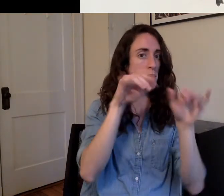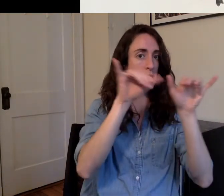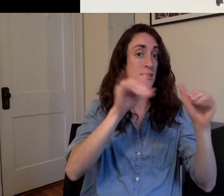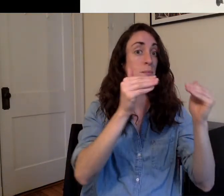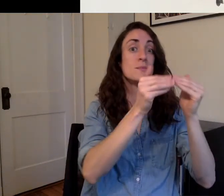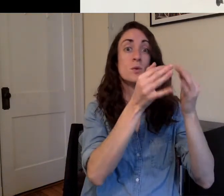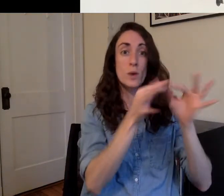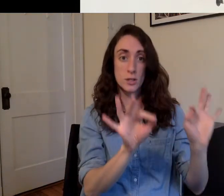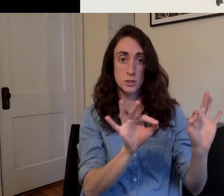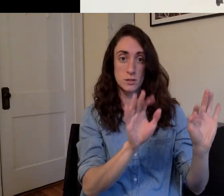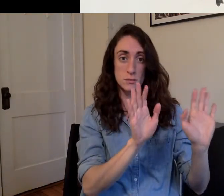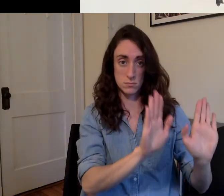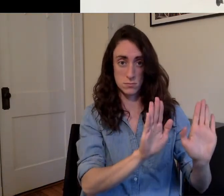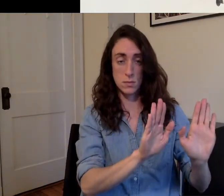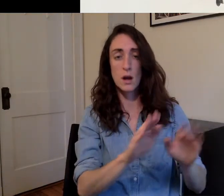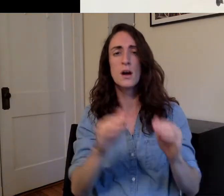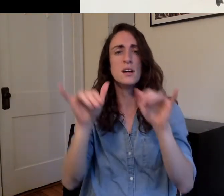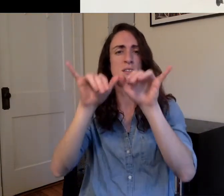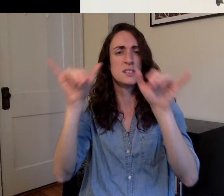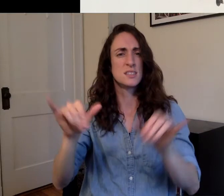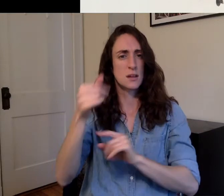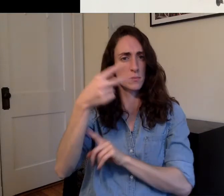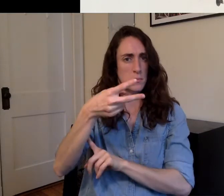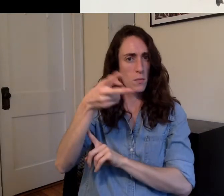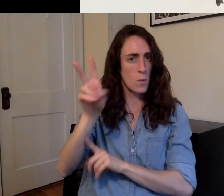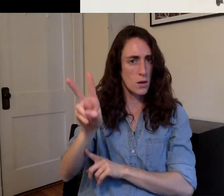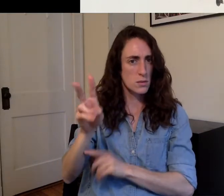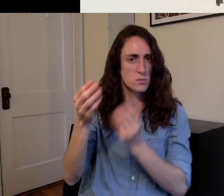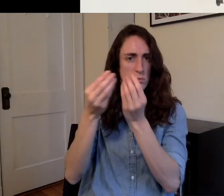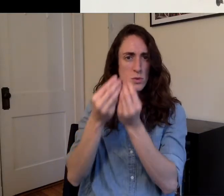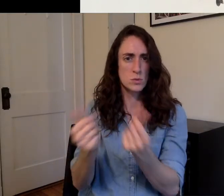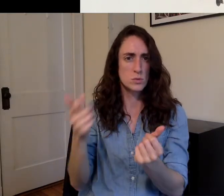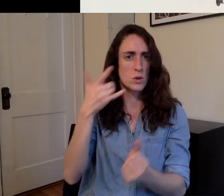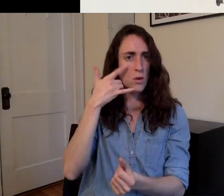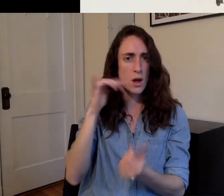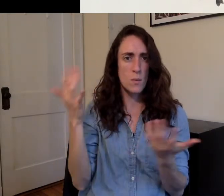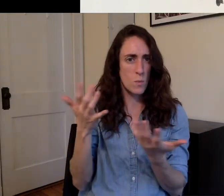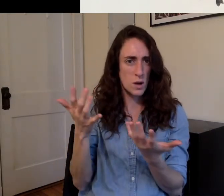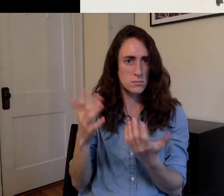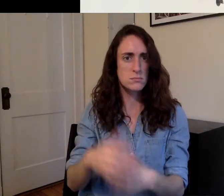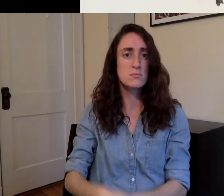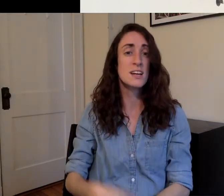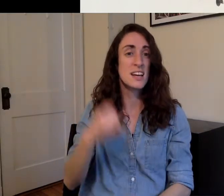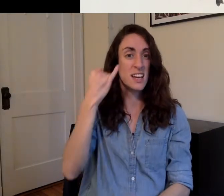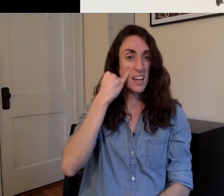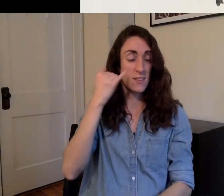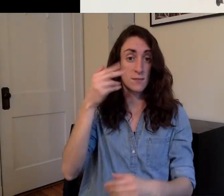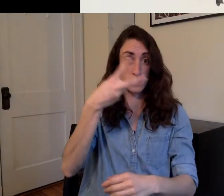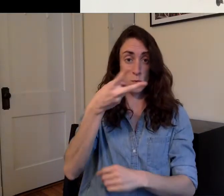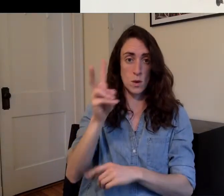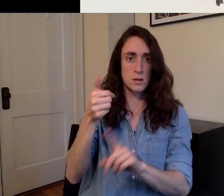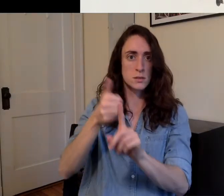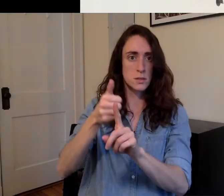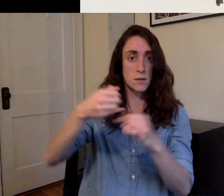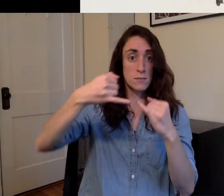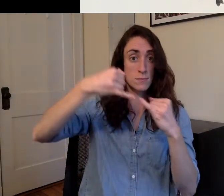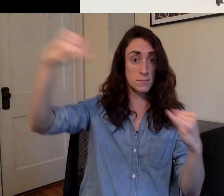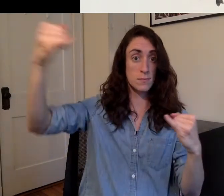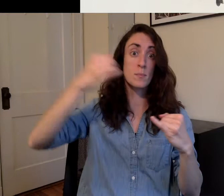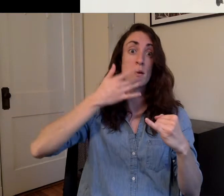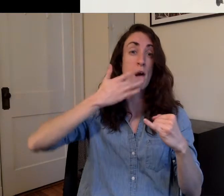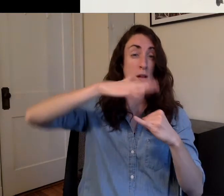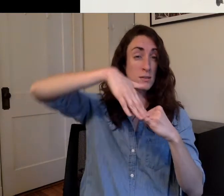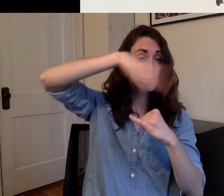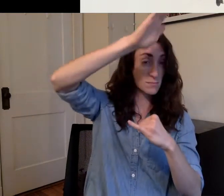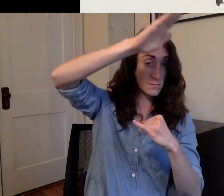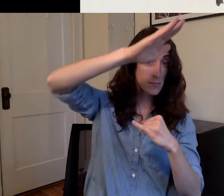point, and that's the solution. It's the only point which satisfies both equations. But what would the solution of a system of inequalities look like? If